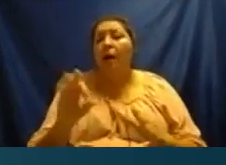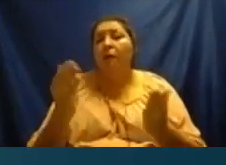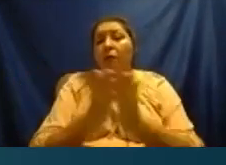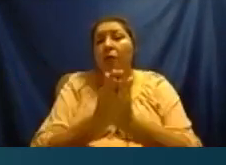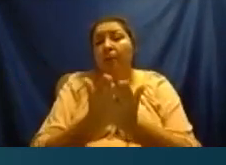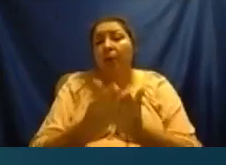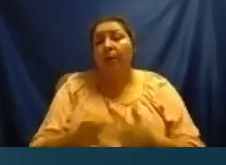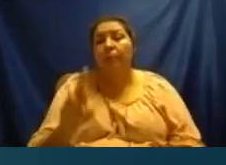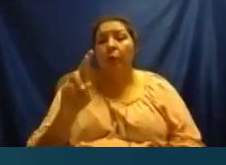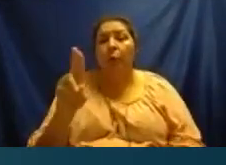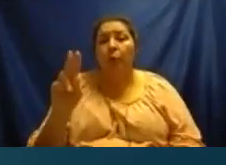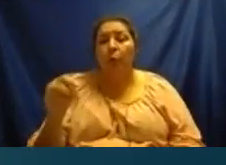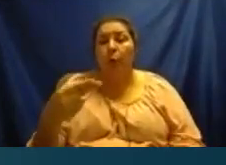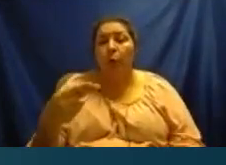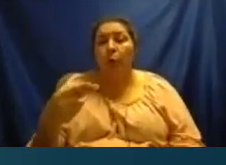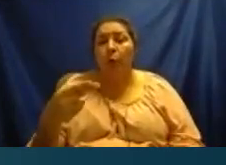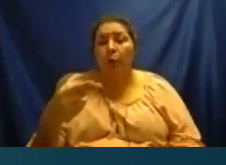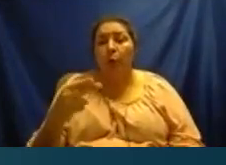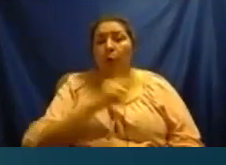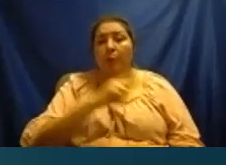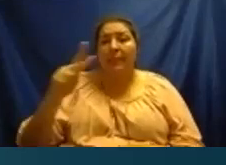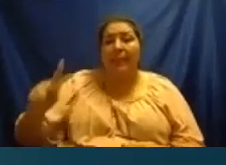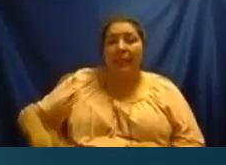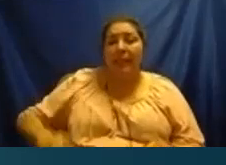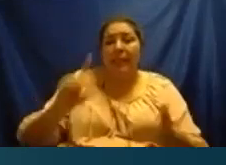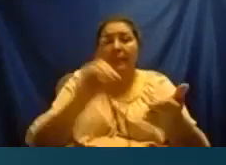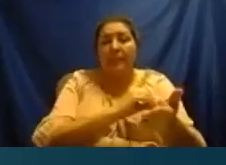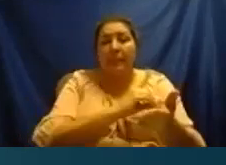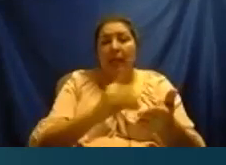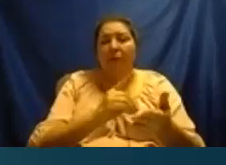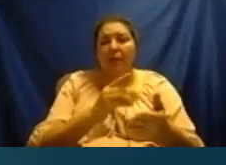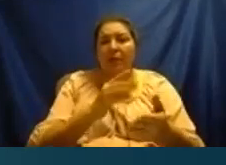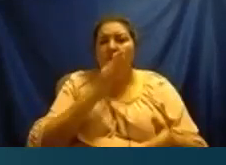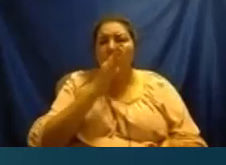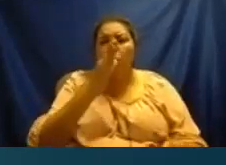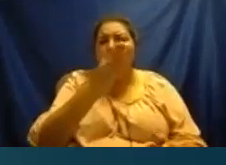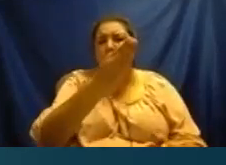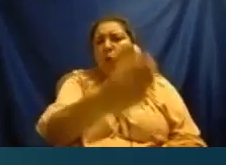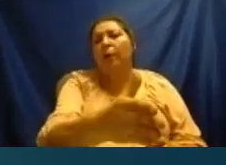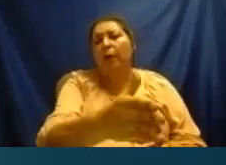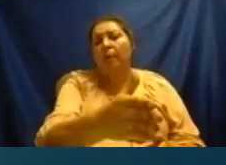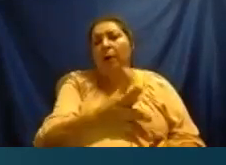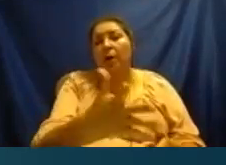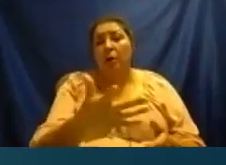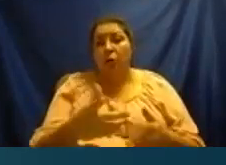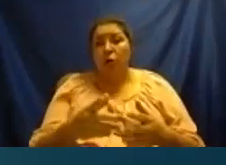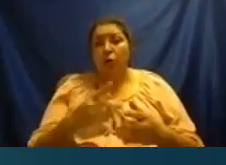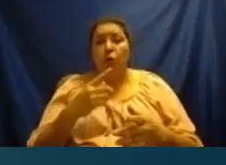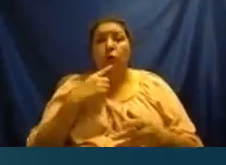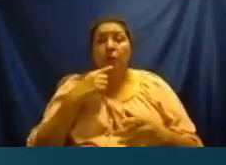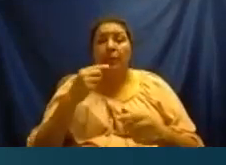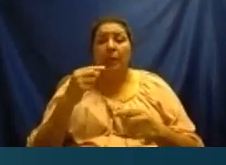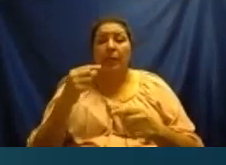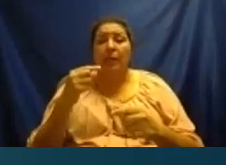Ruth was King David's great-grandmother, which means, in essence, she is an ancestor of